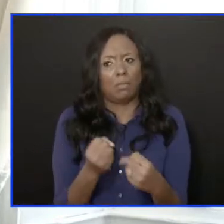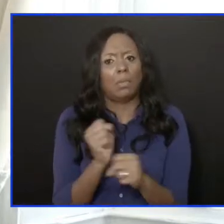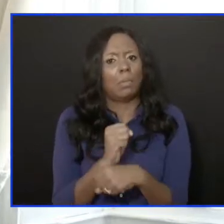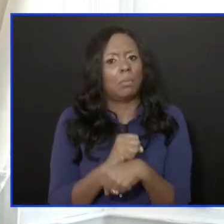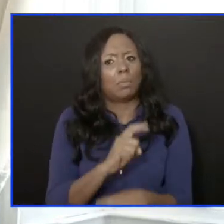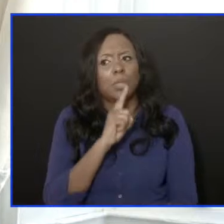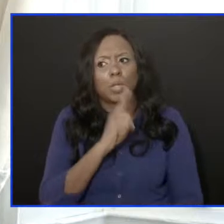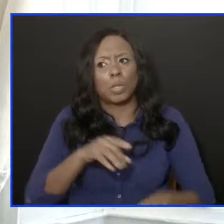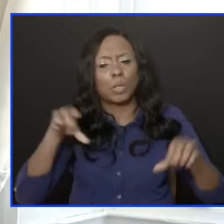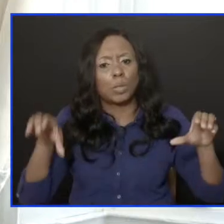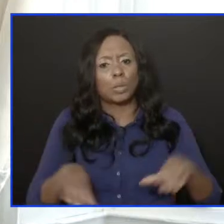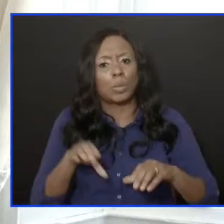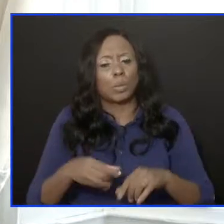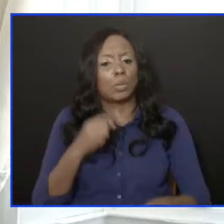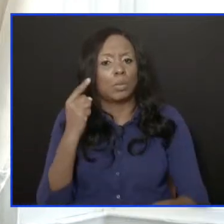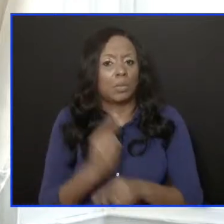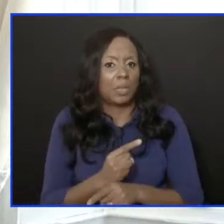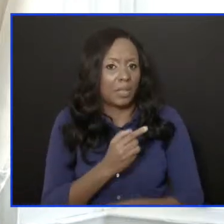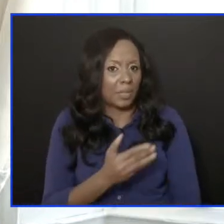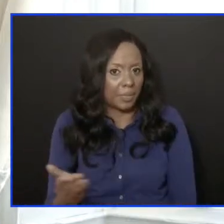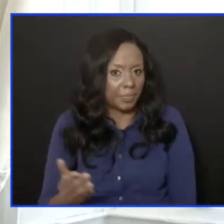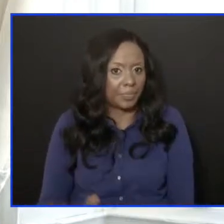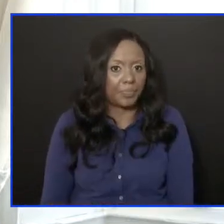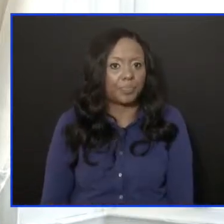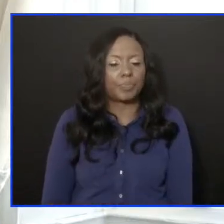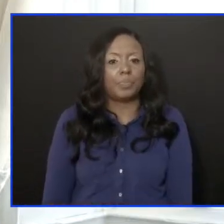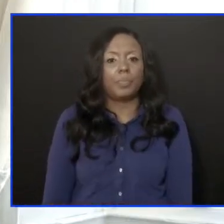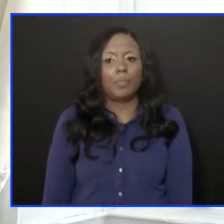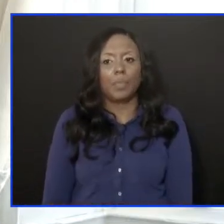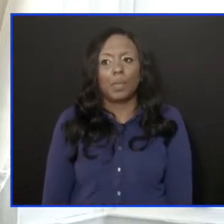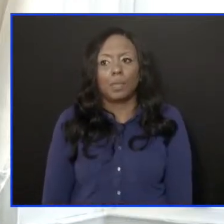right. I'm asking you especially today,